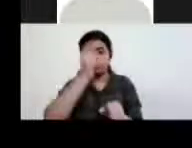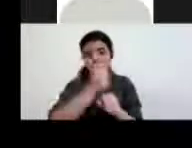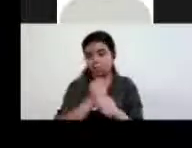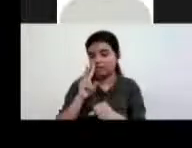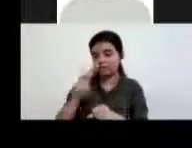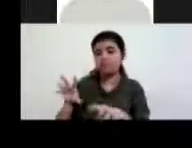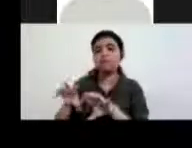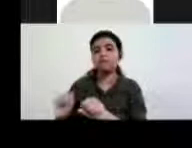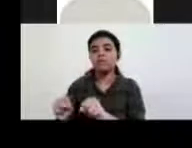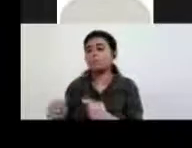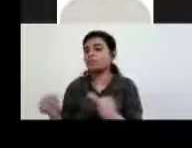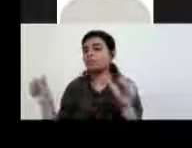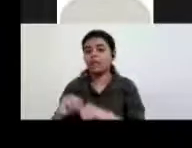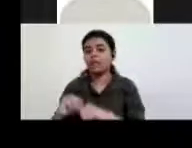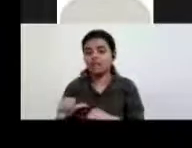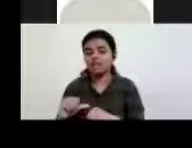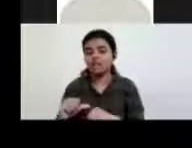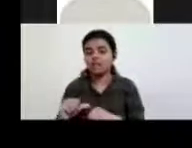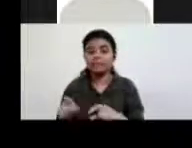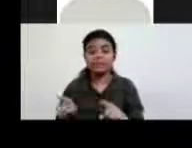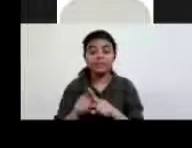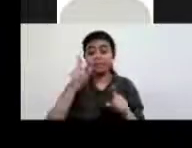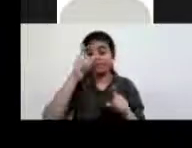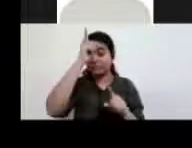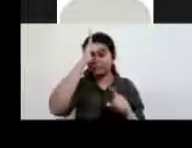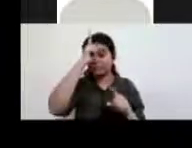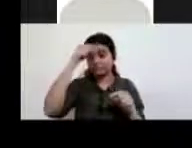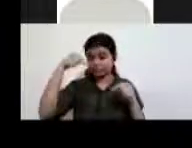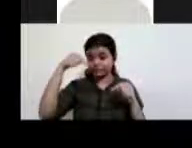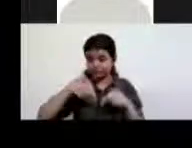what is important to understand this country here is